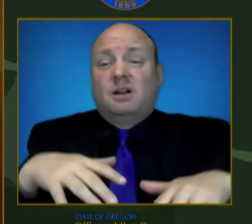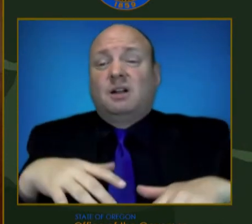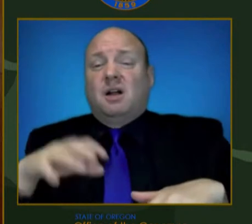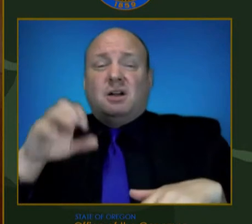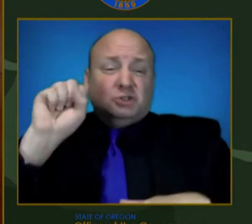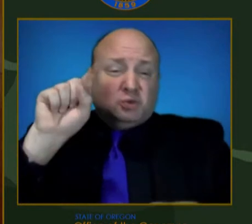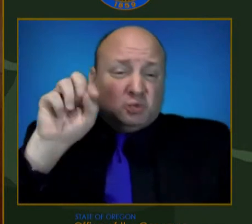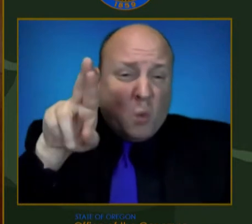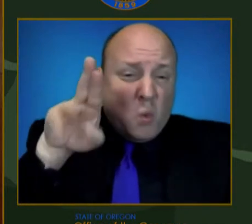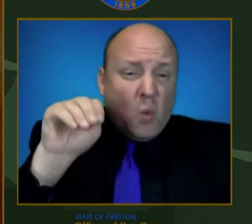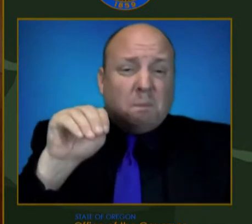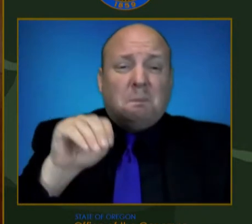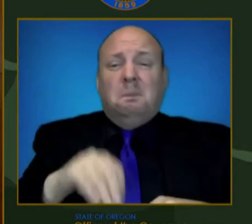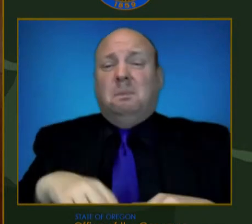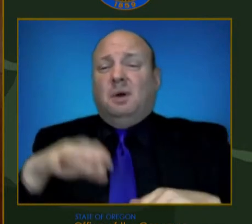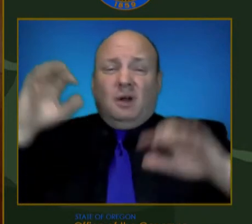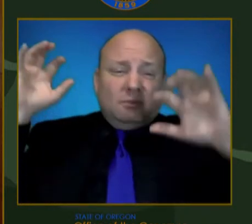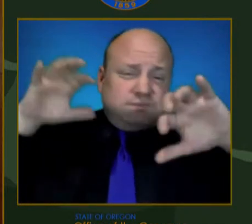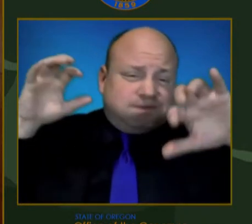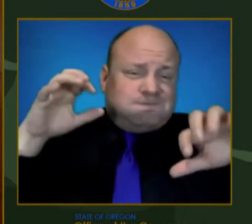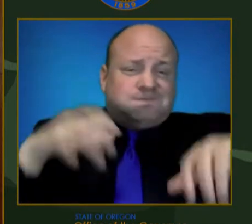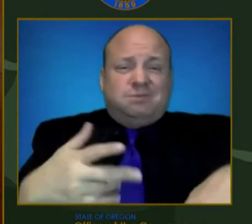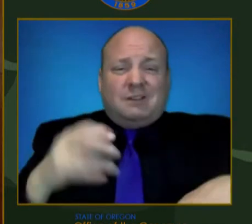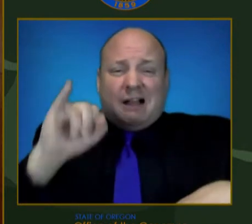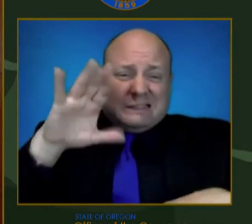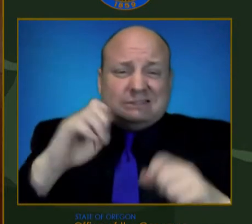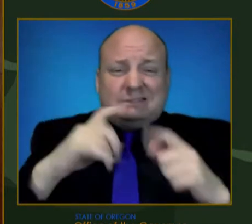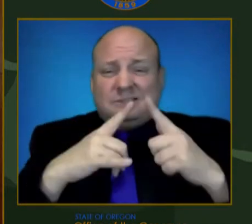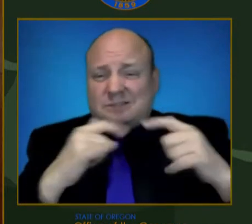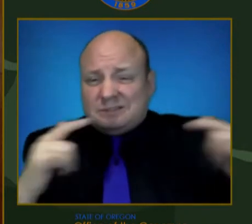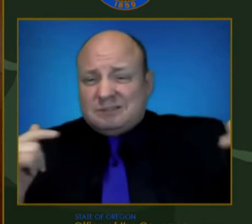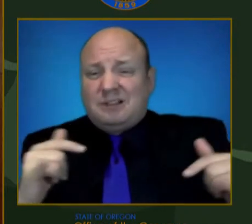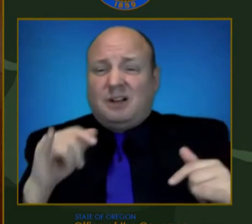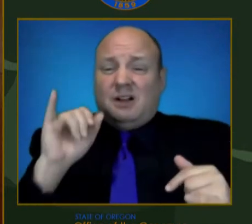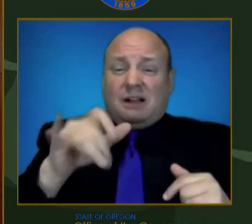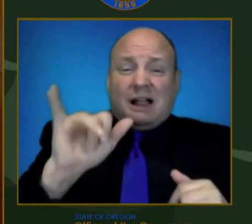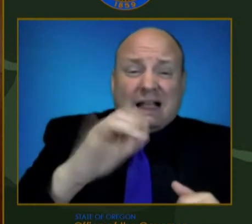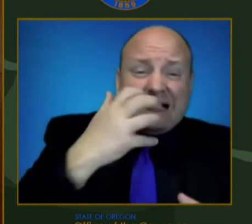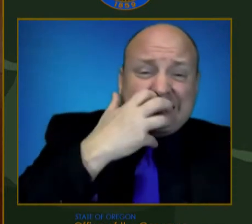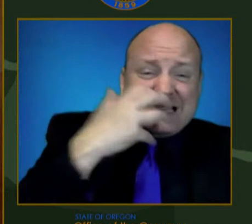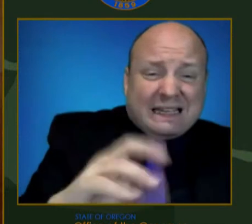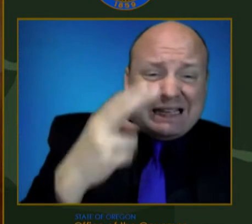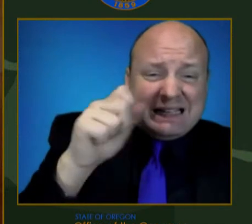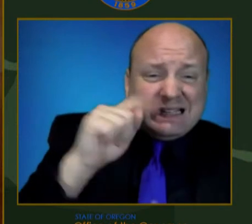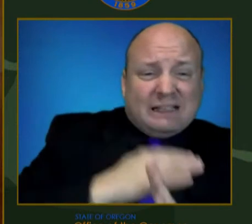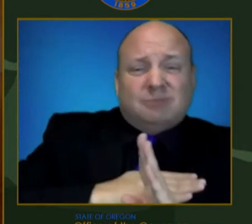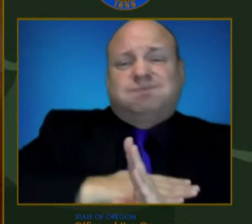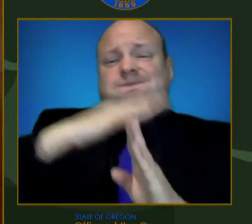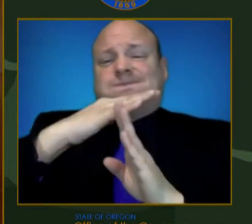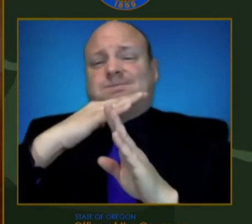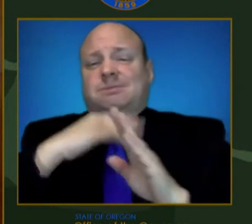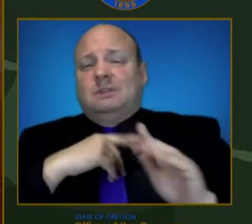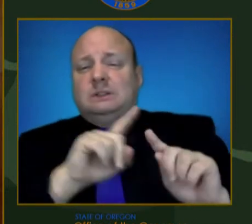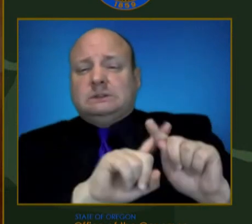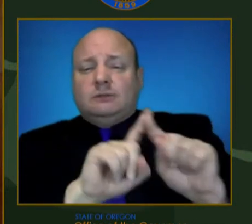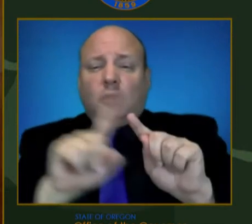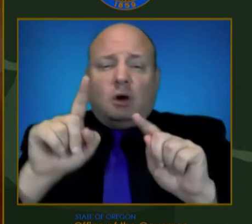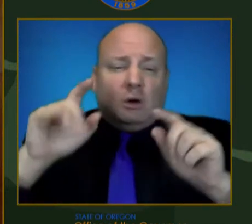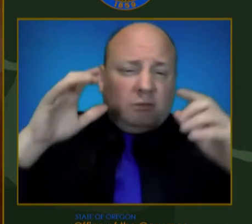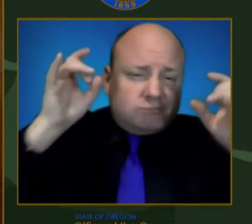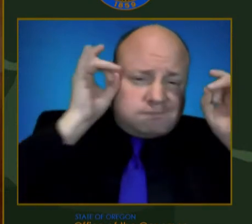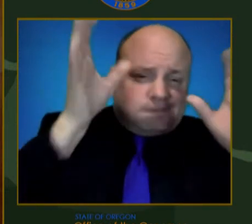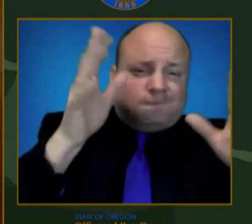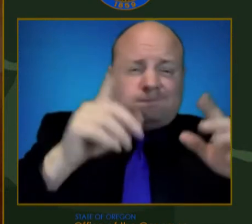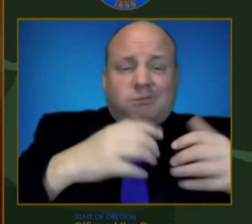waves brought on by a worsening climate crisis, and divisions that have deepened across our country in ways we